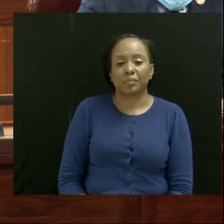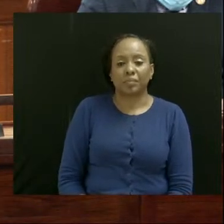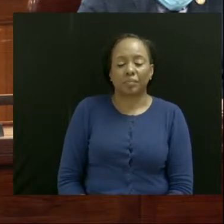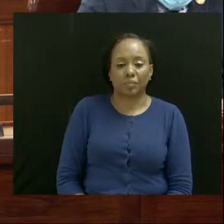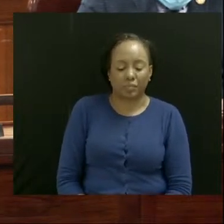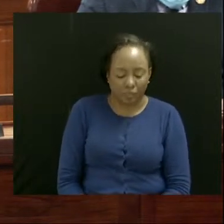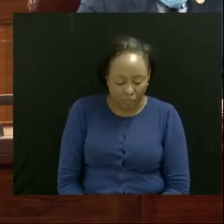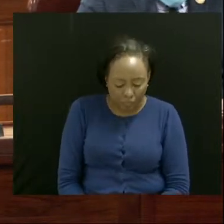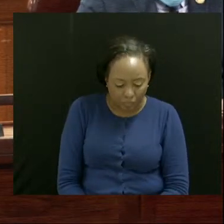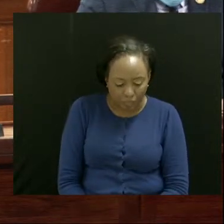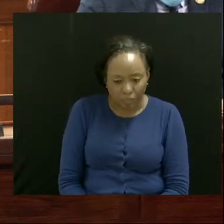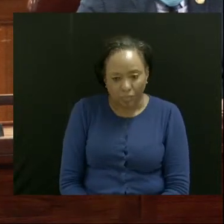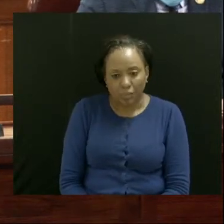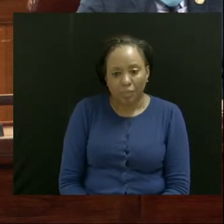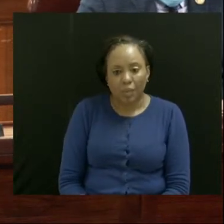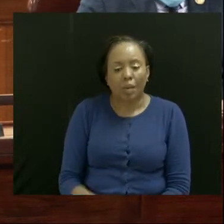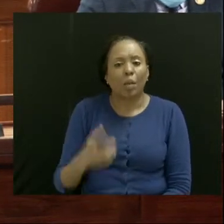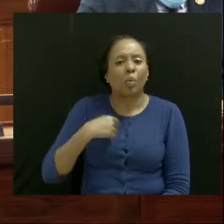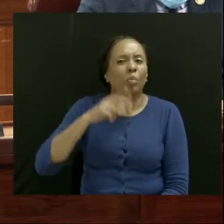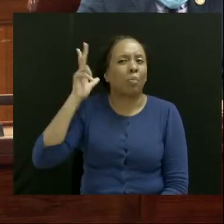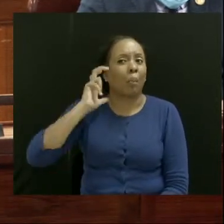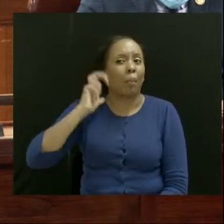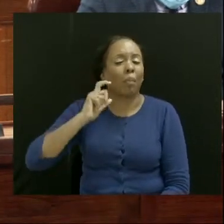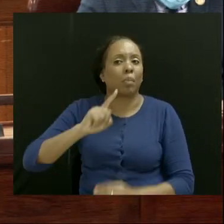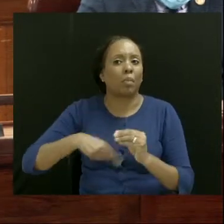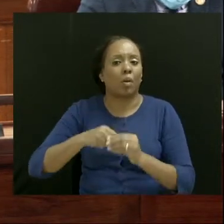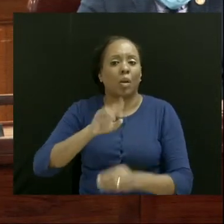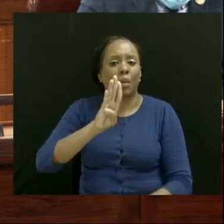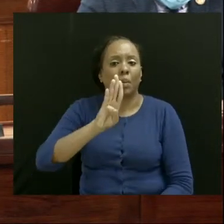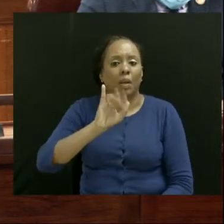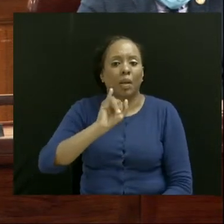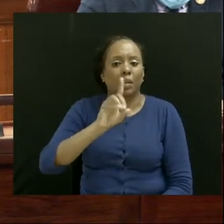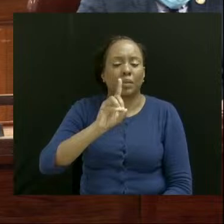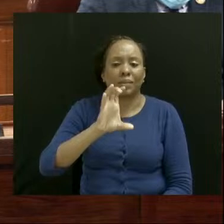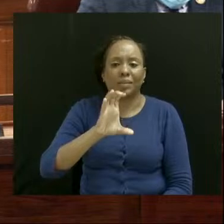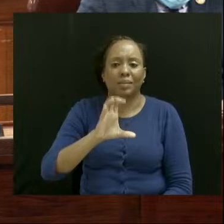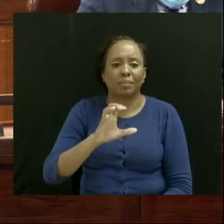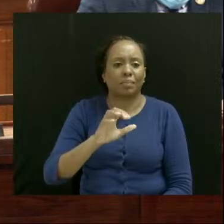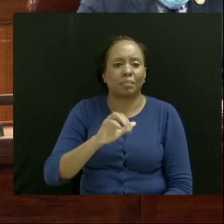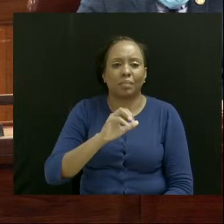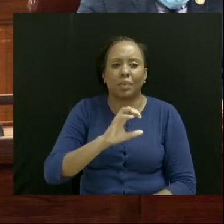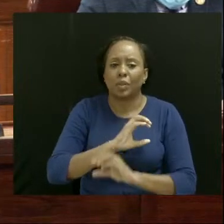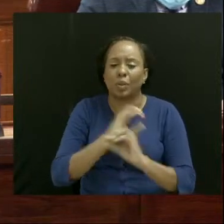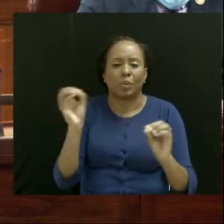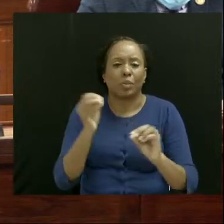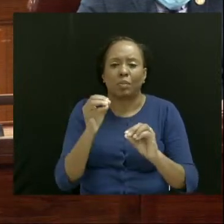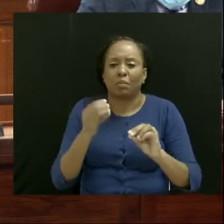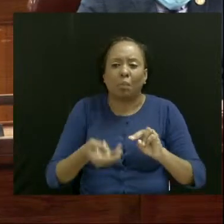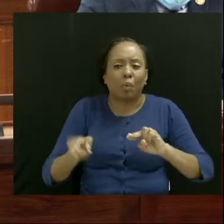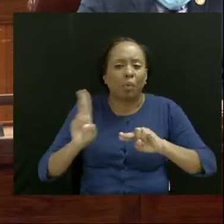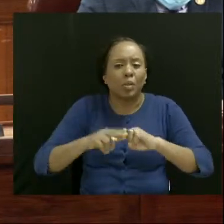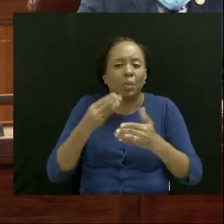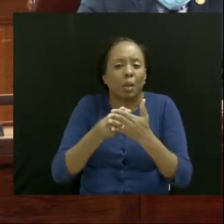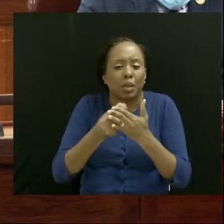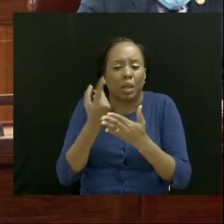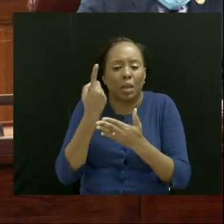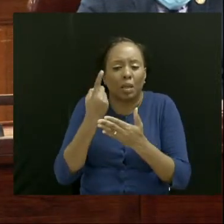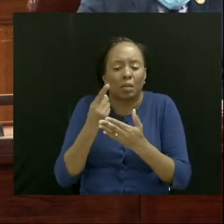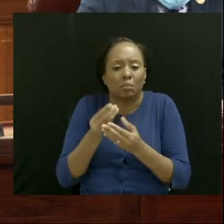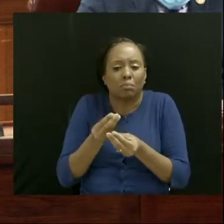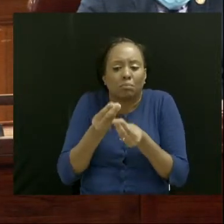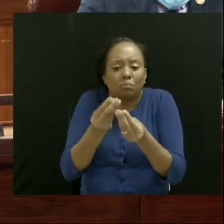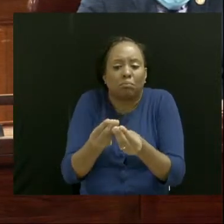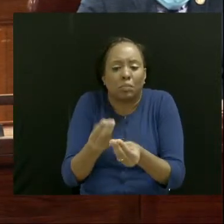the BIDC, but no substantial increase in